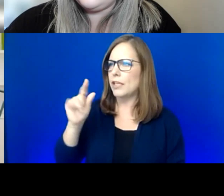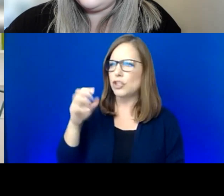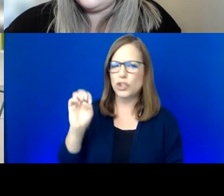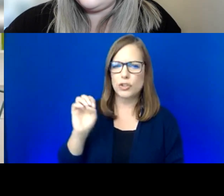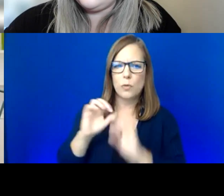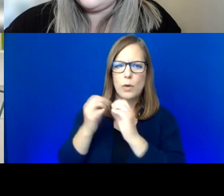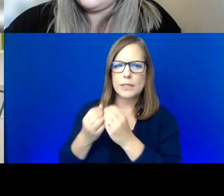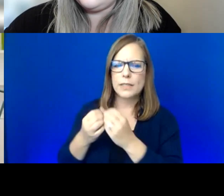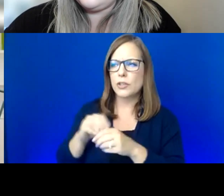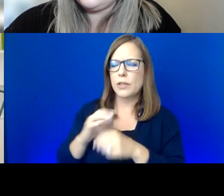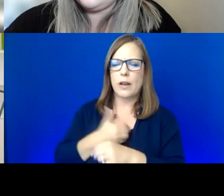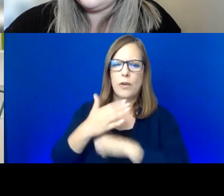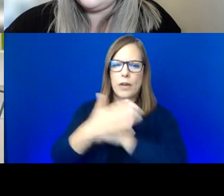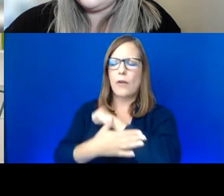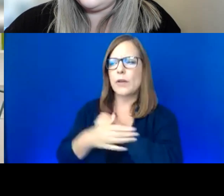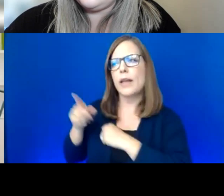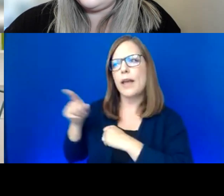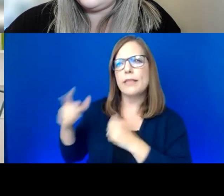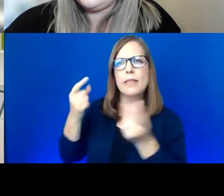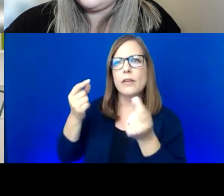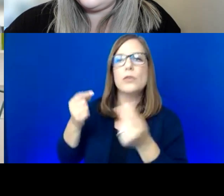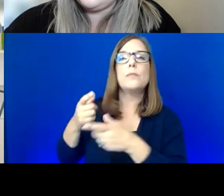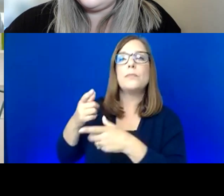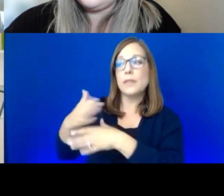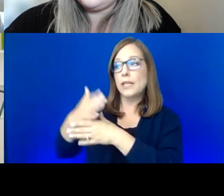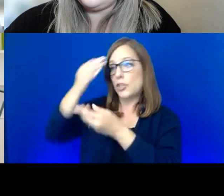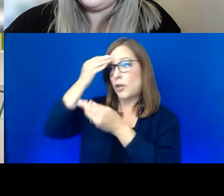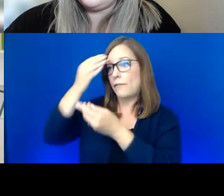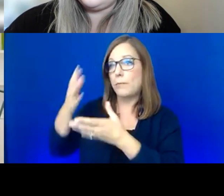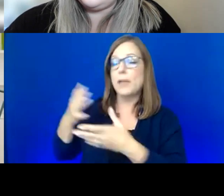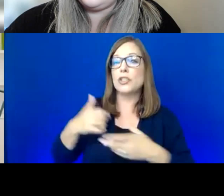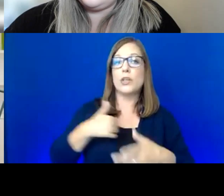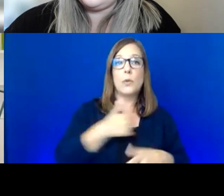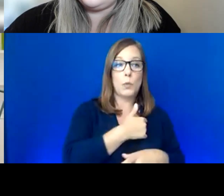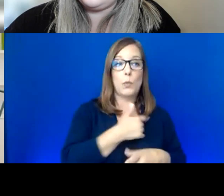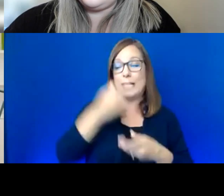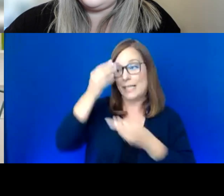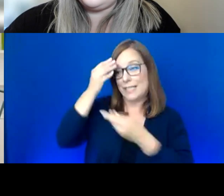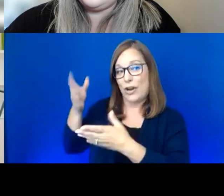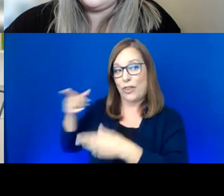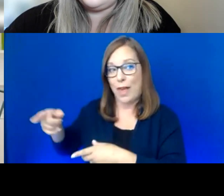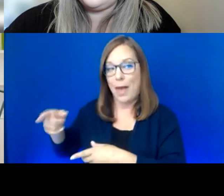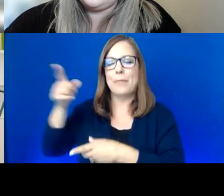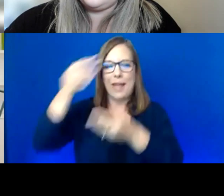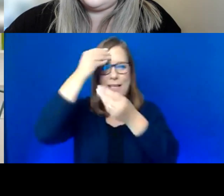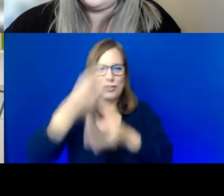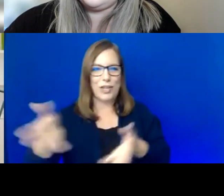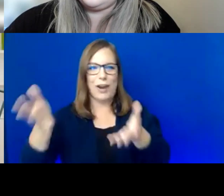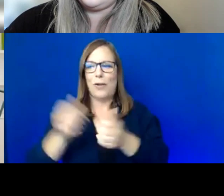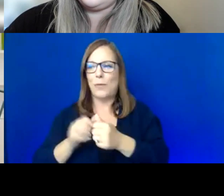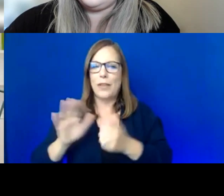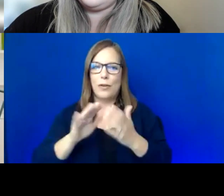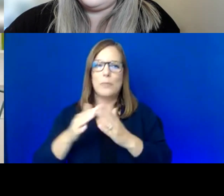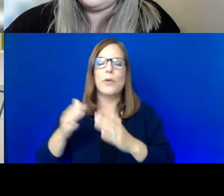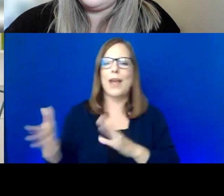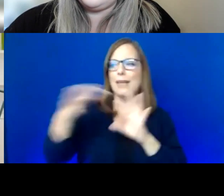And they share information that we share with the community, and they connect their members to our services